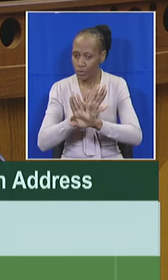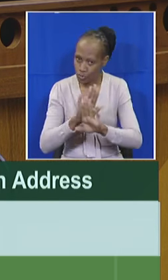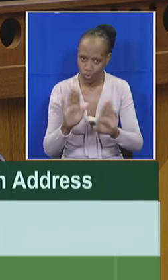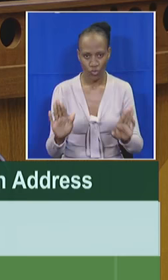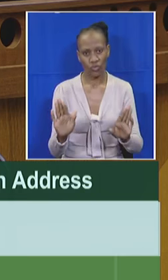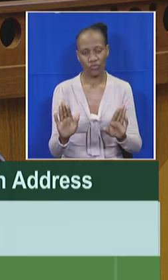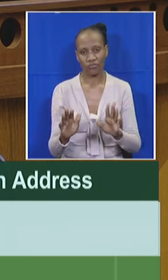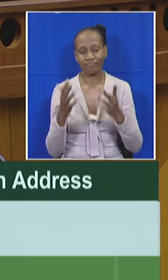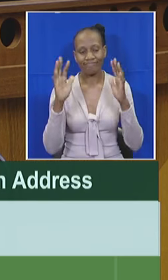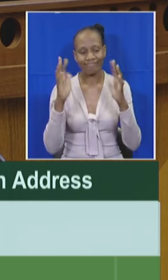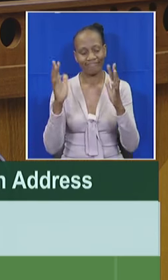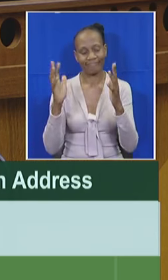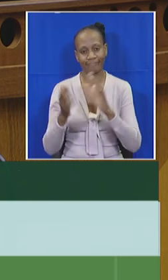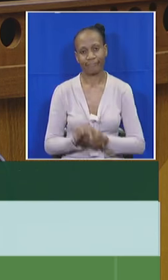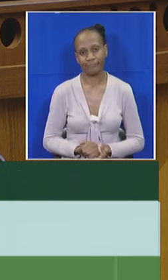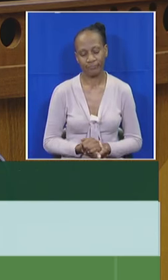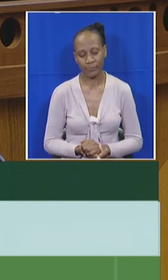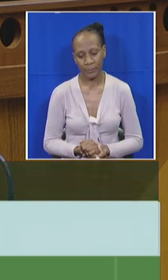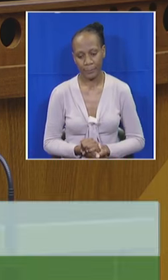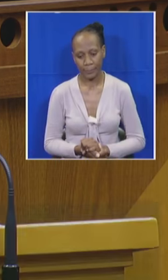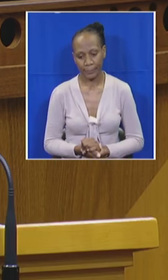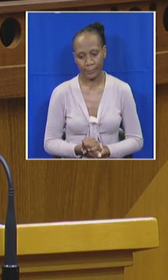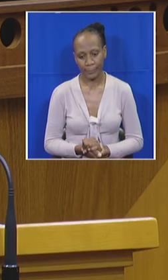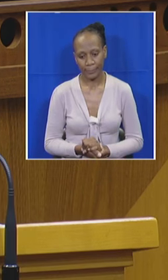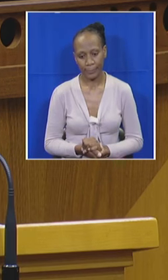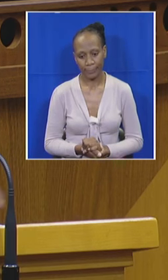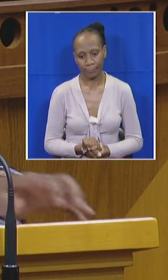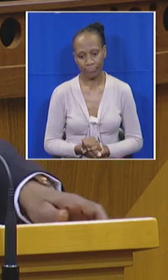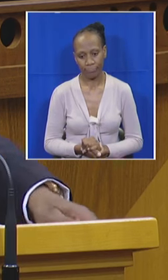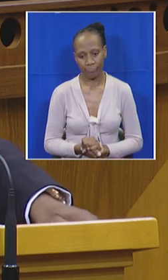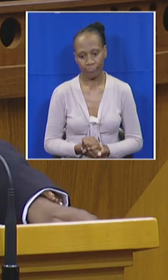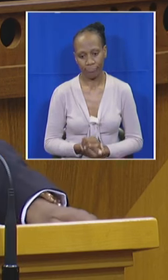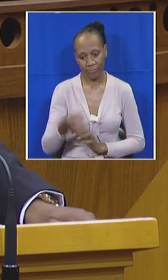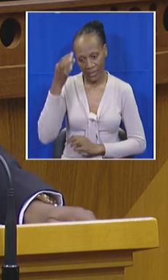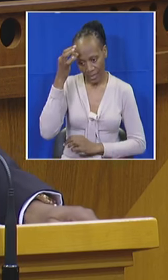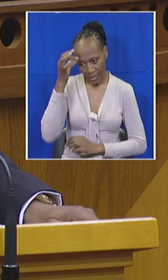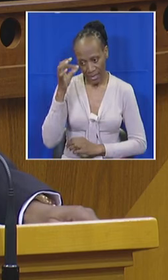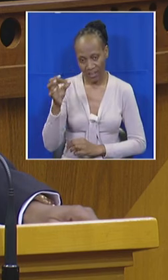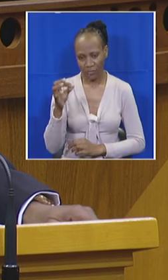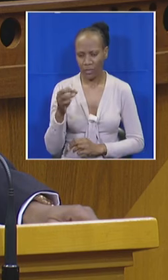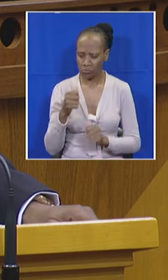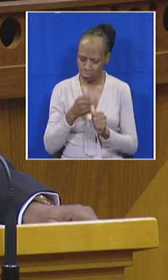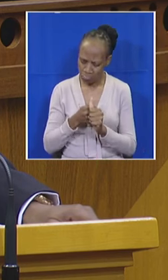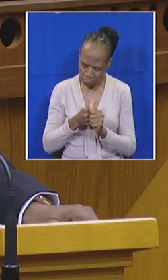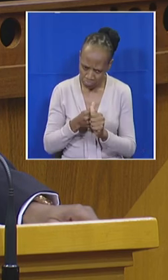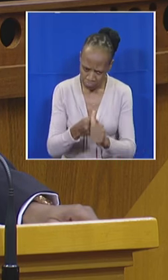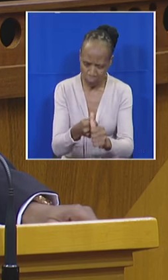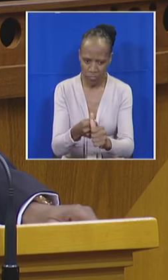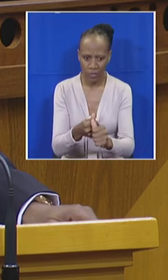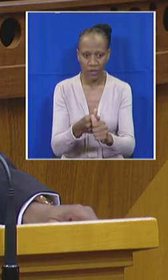Government will continue to support the